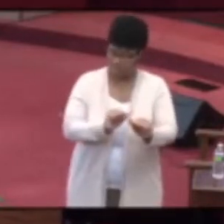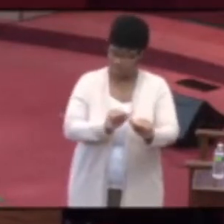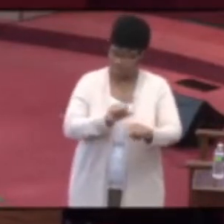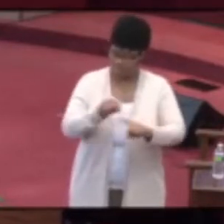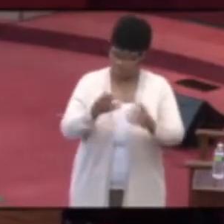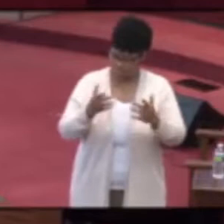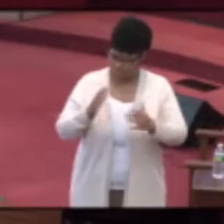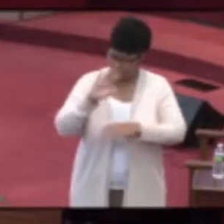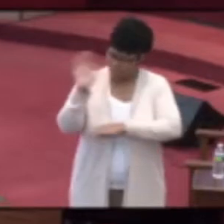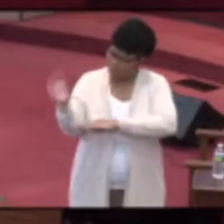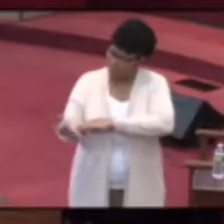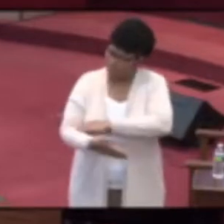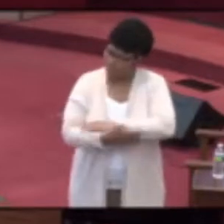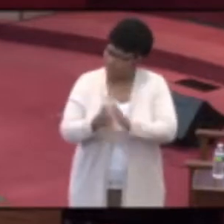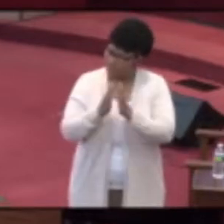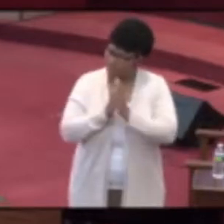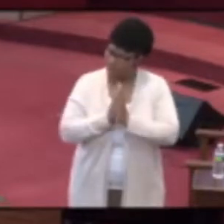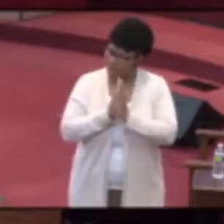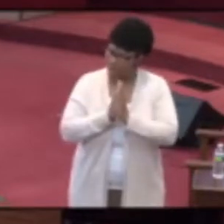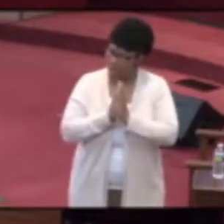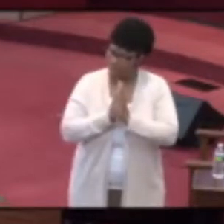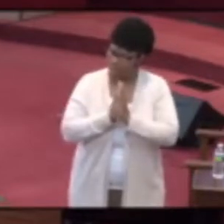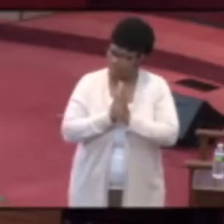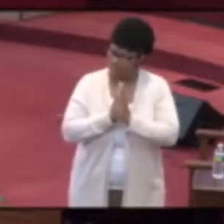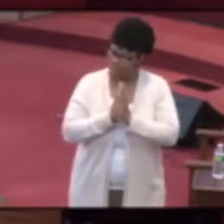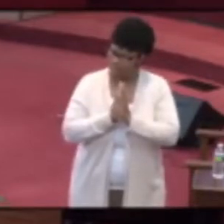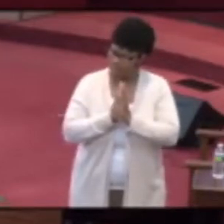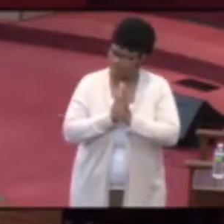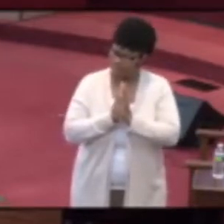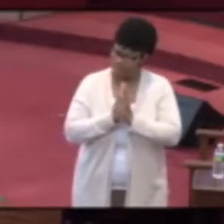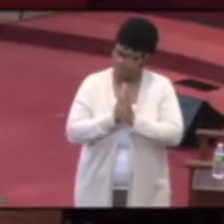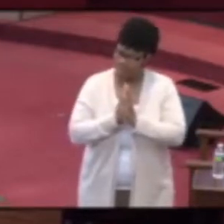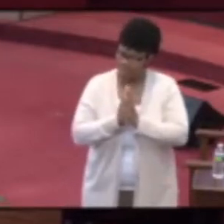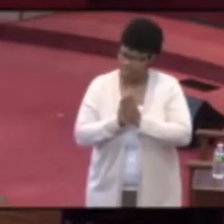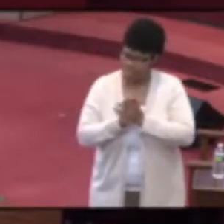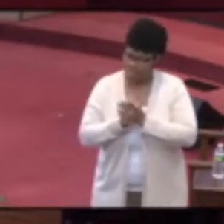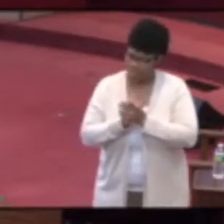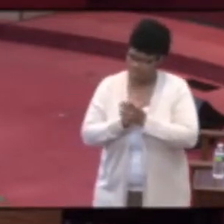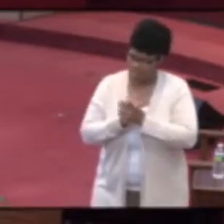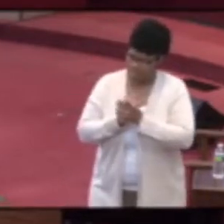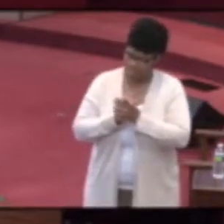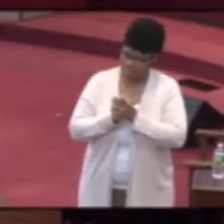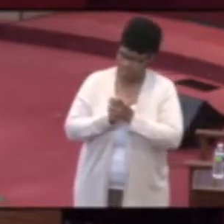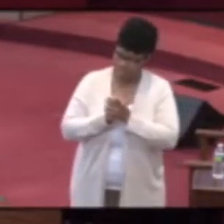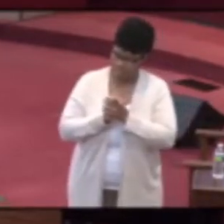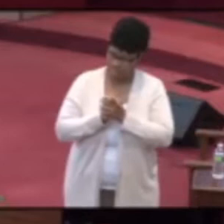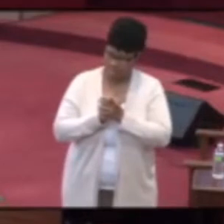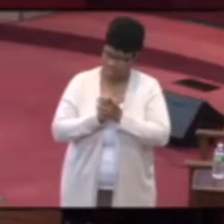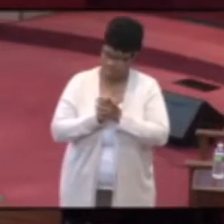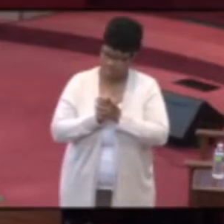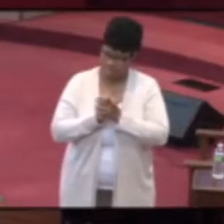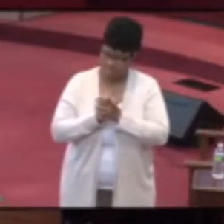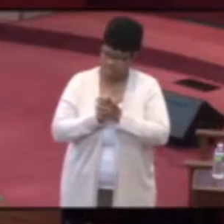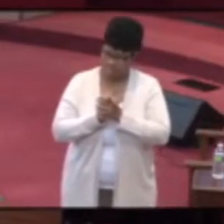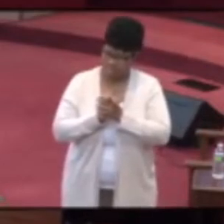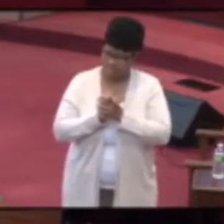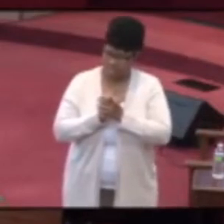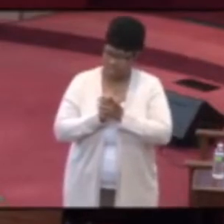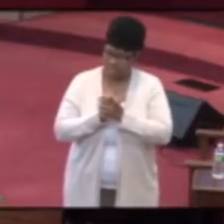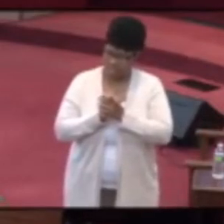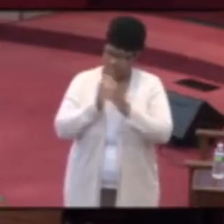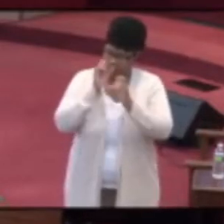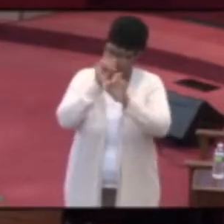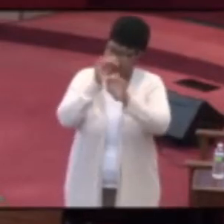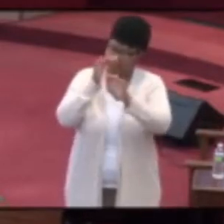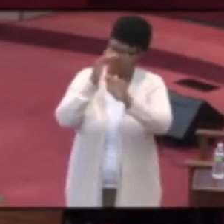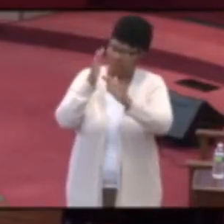a whole night on the mountainside in prayer, visioning the path